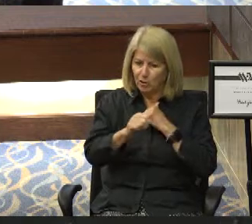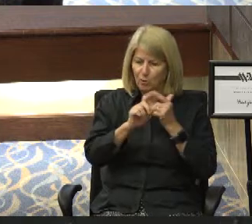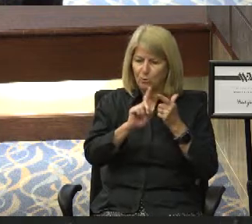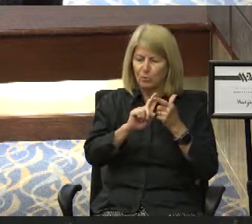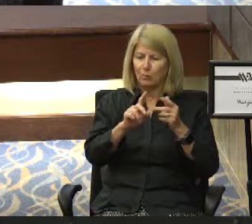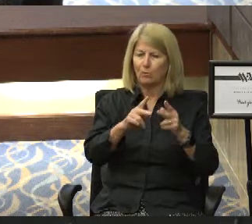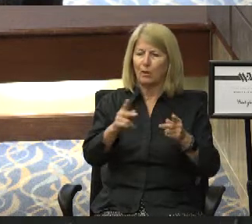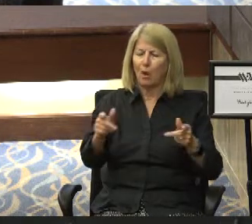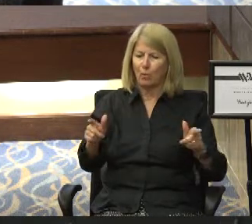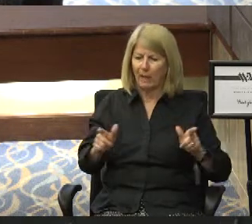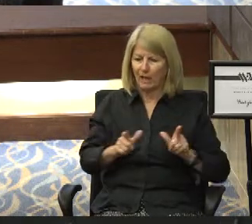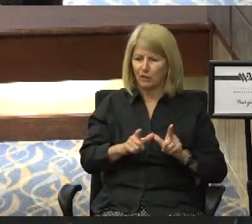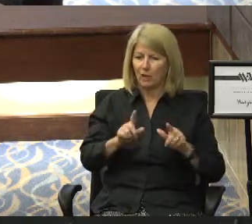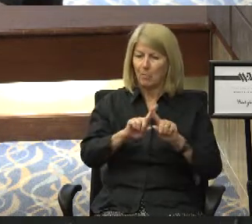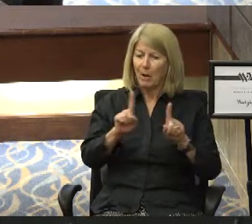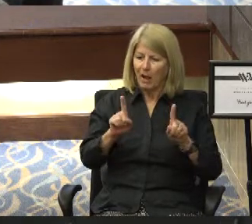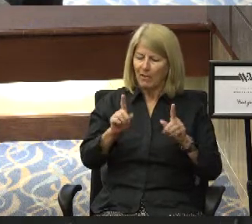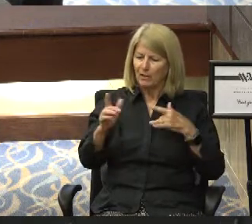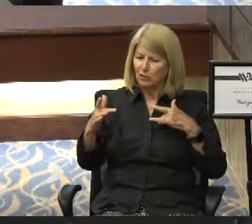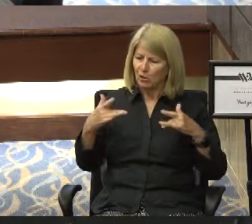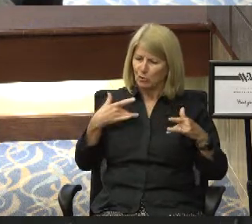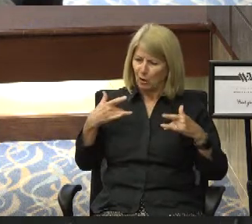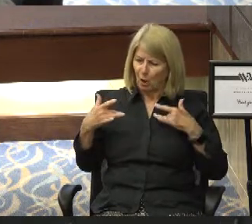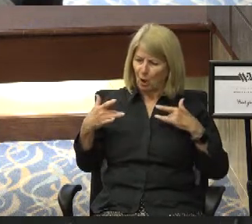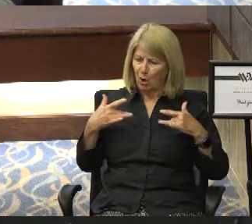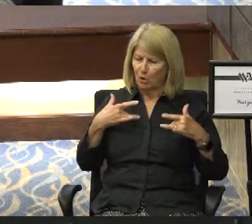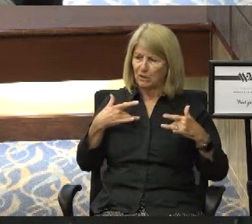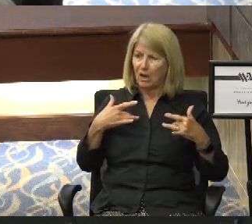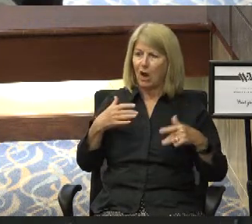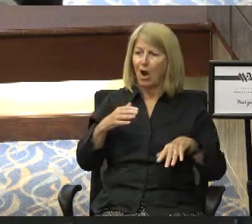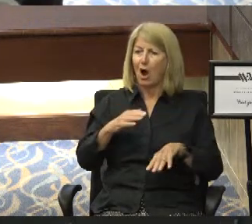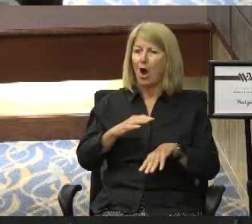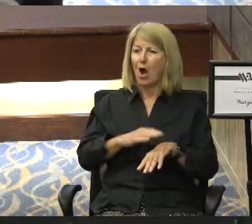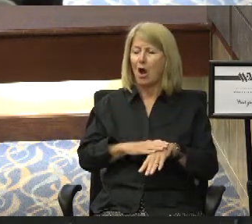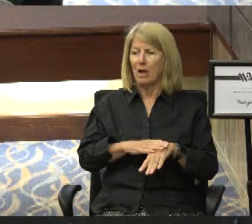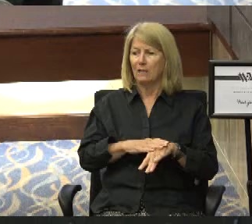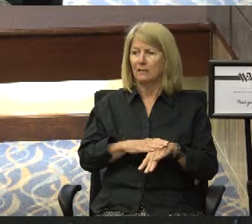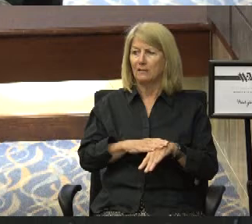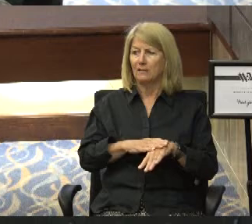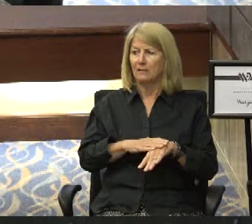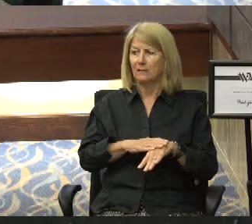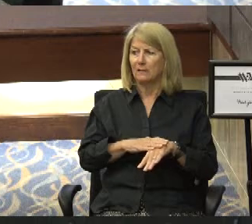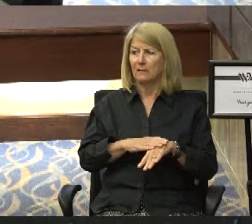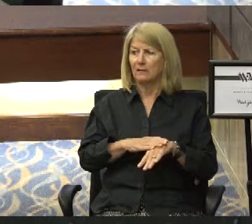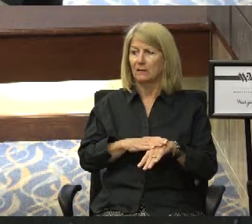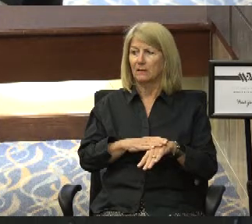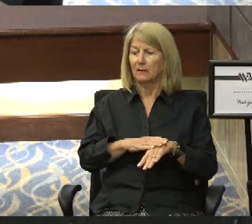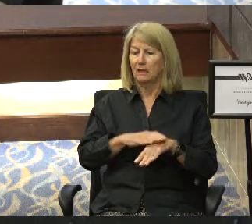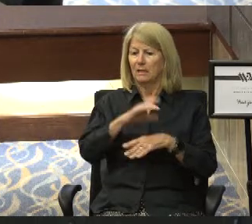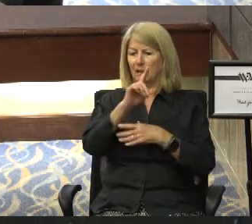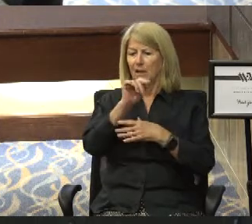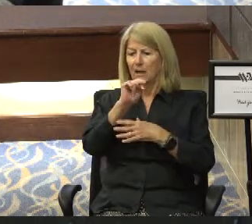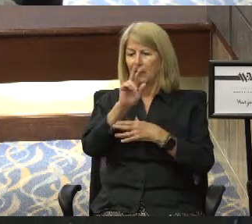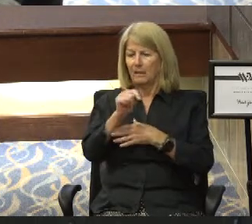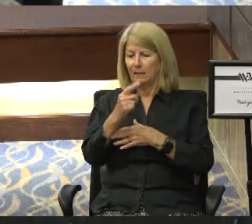but we're drawing concerns on what, Jennifer? Clint, would you